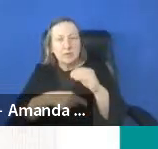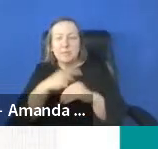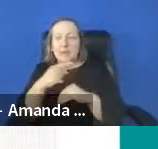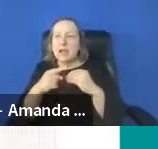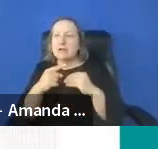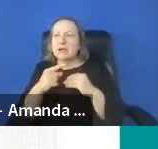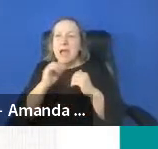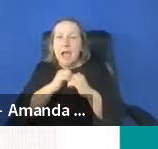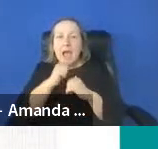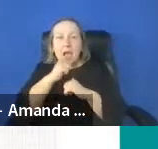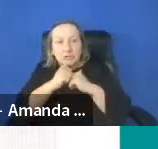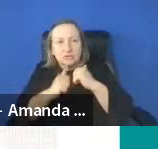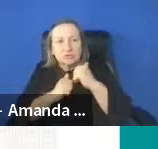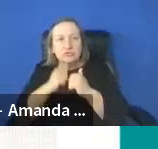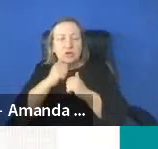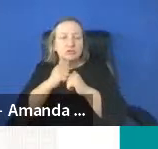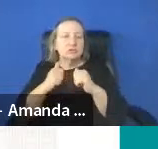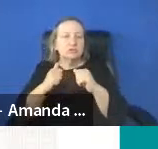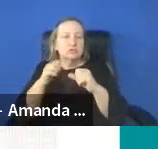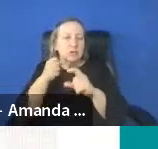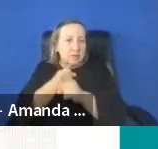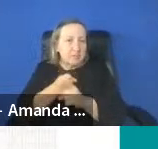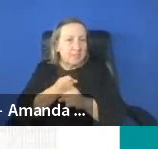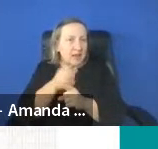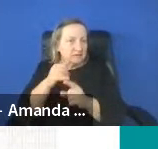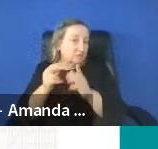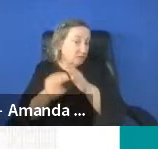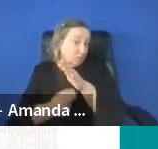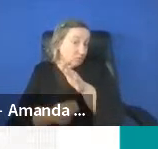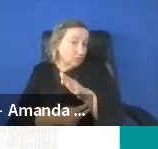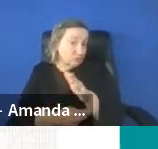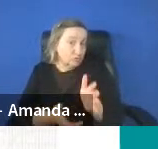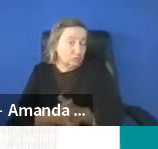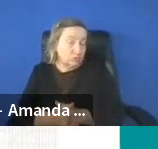the construction impacts of this bridge.